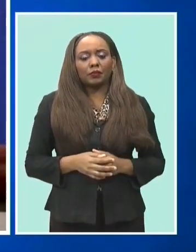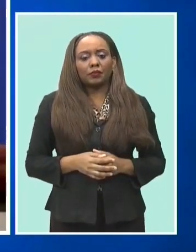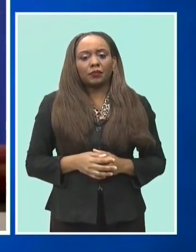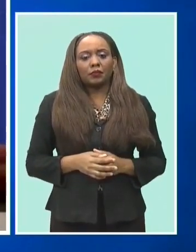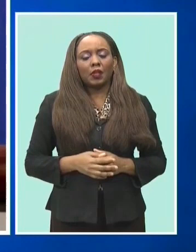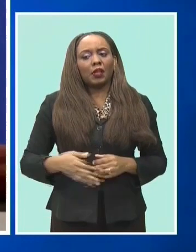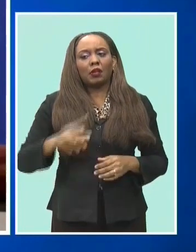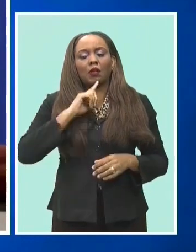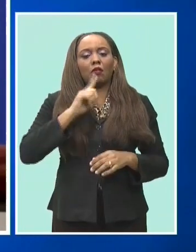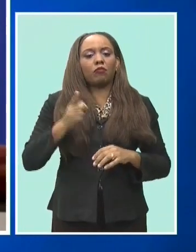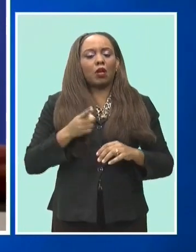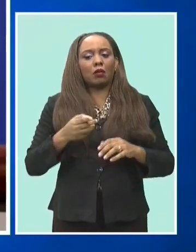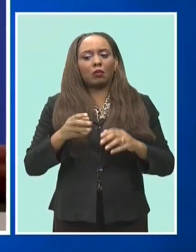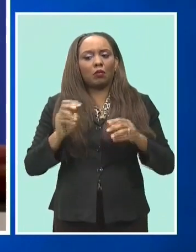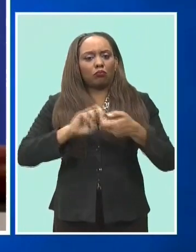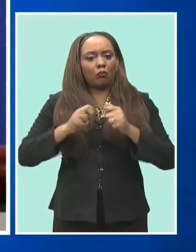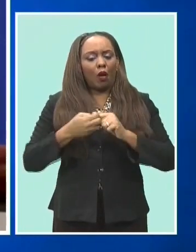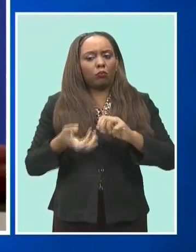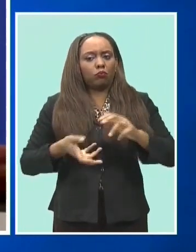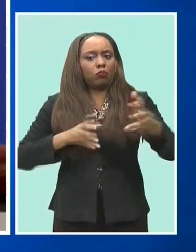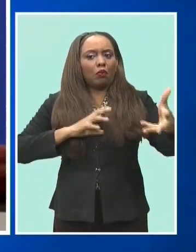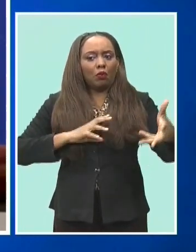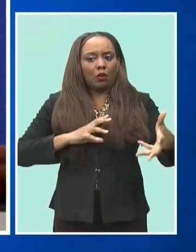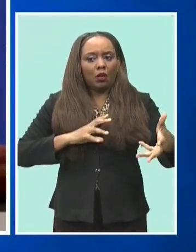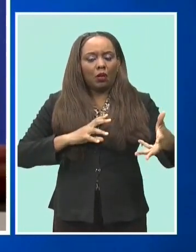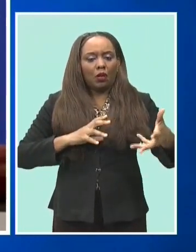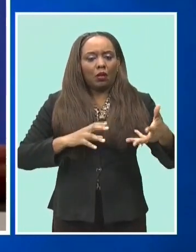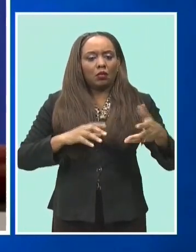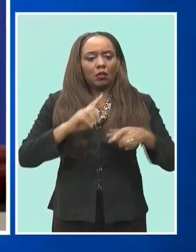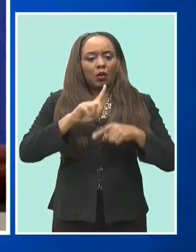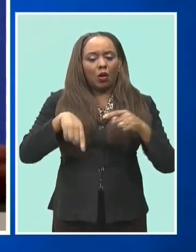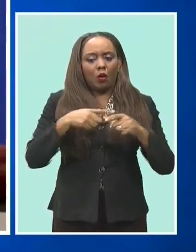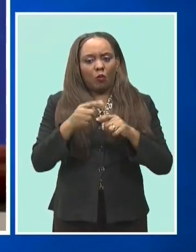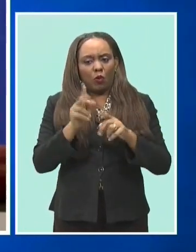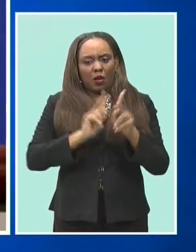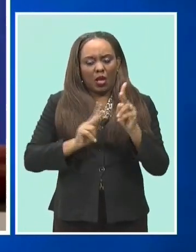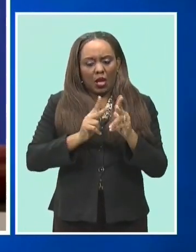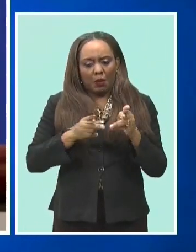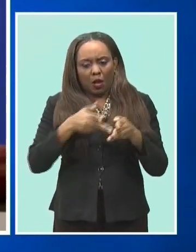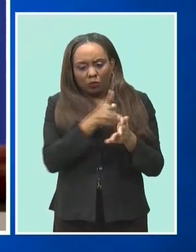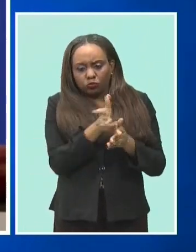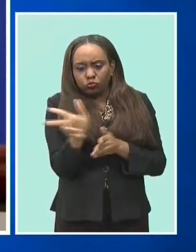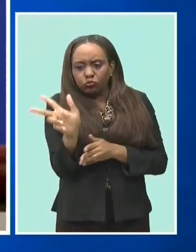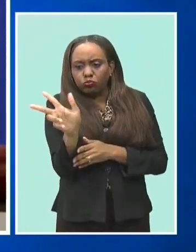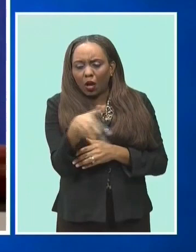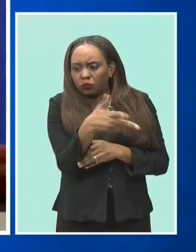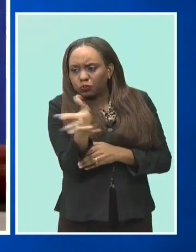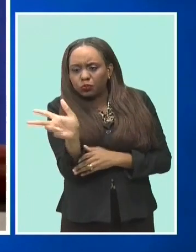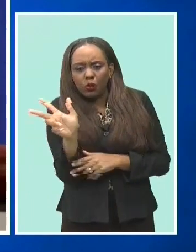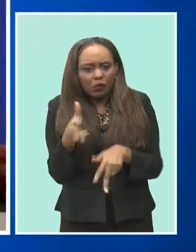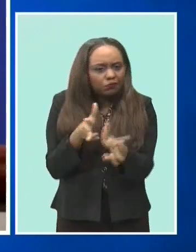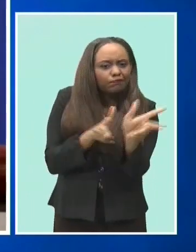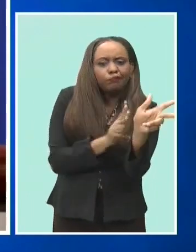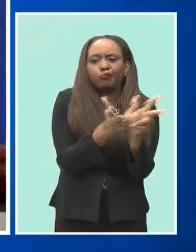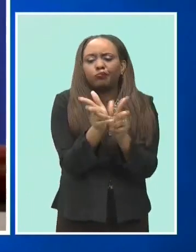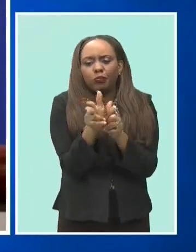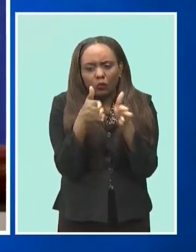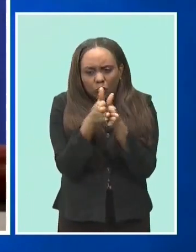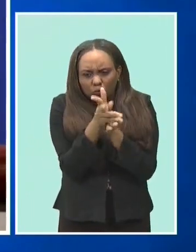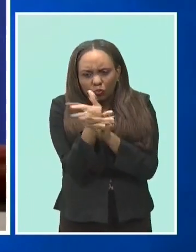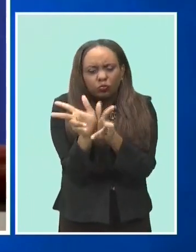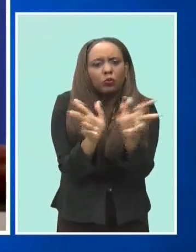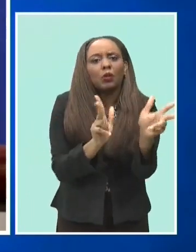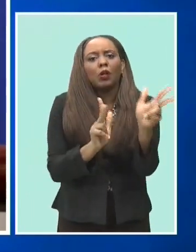upstream, sorry. It creates more bottlenecks and is a significant problem. It contributes greatly to the problem